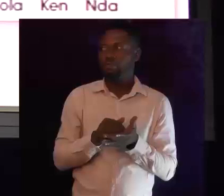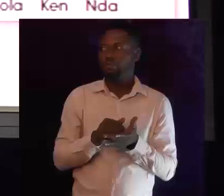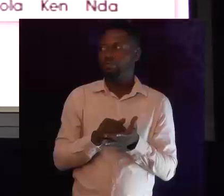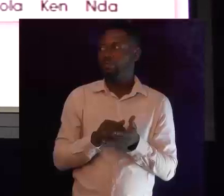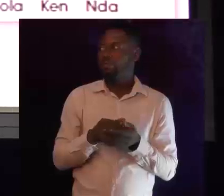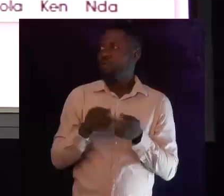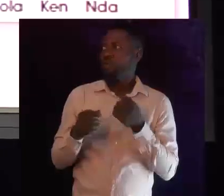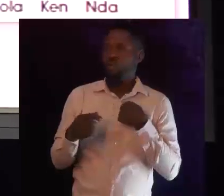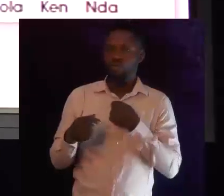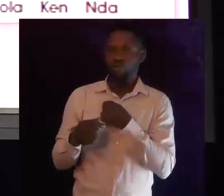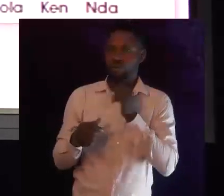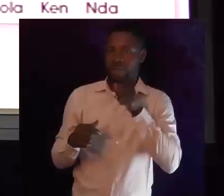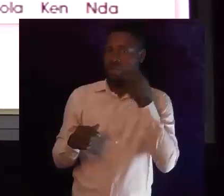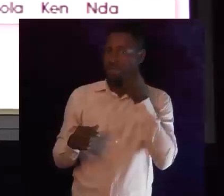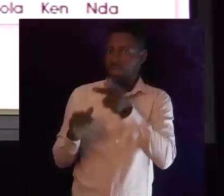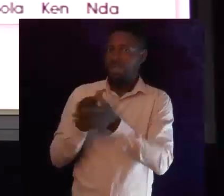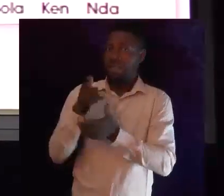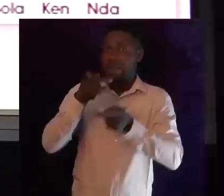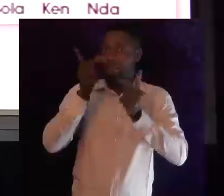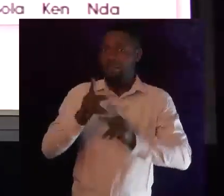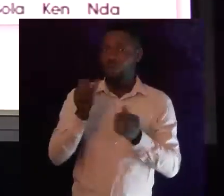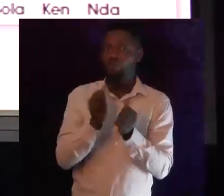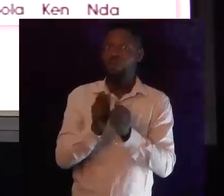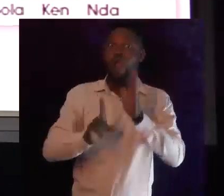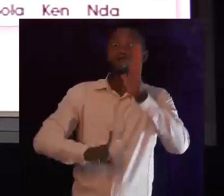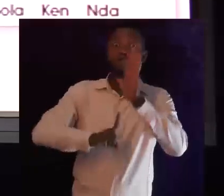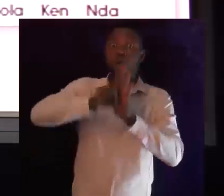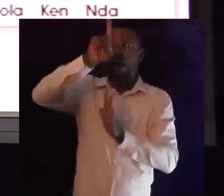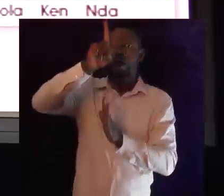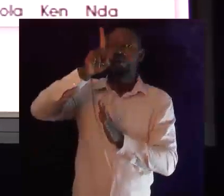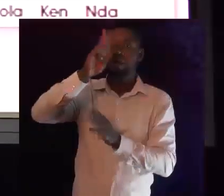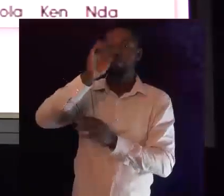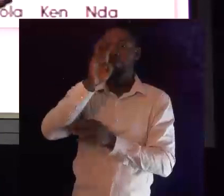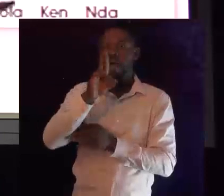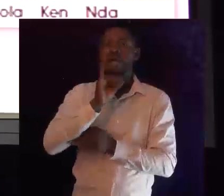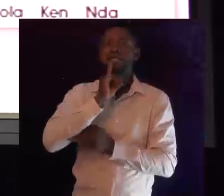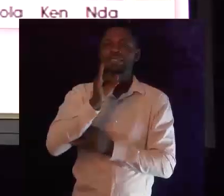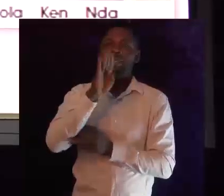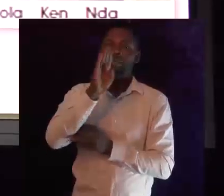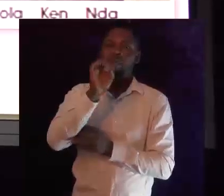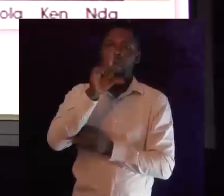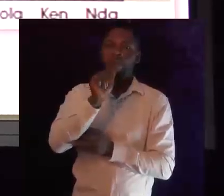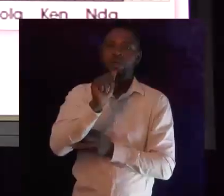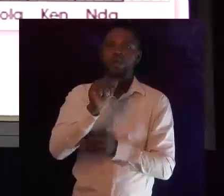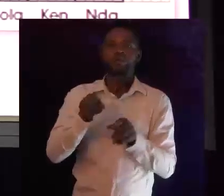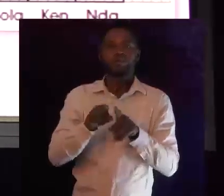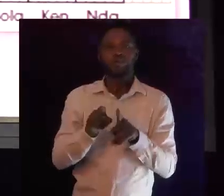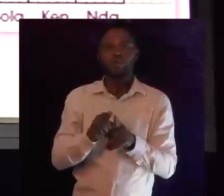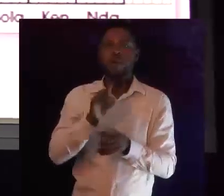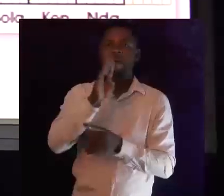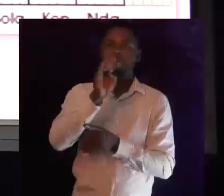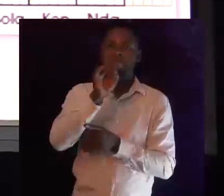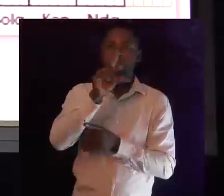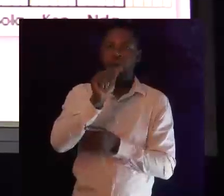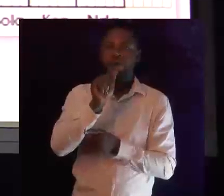let's zoom in on this bar. We see that the person with the tallest bar is Bola. So Bola